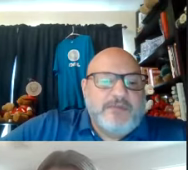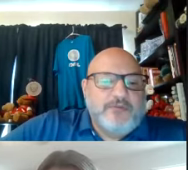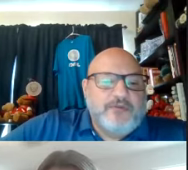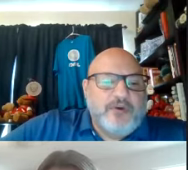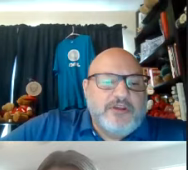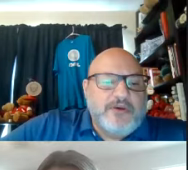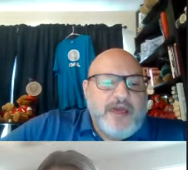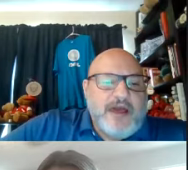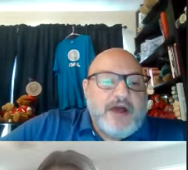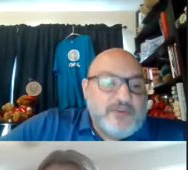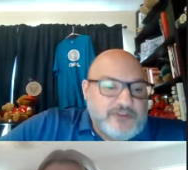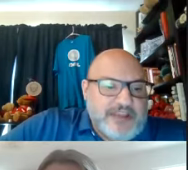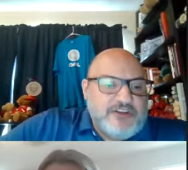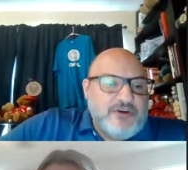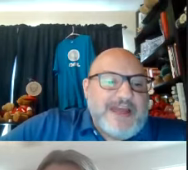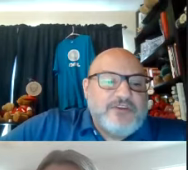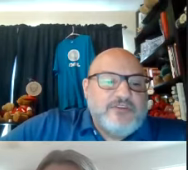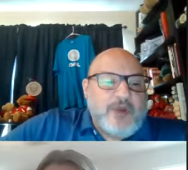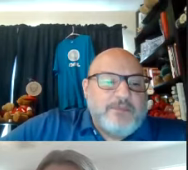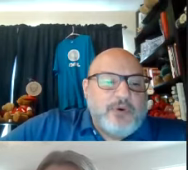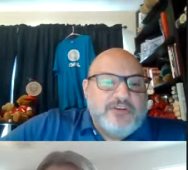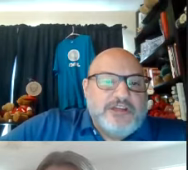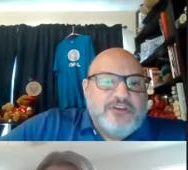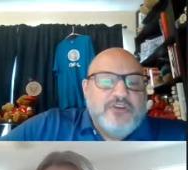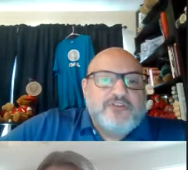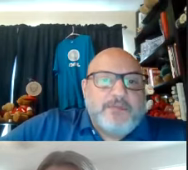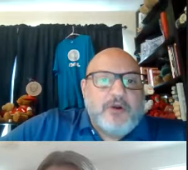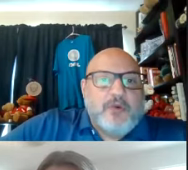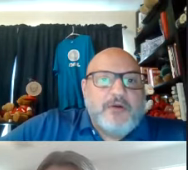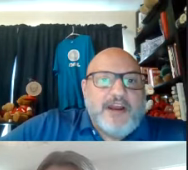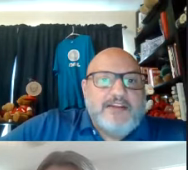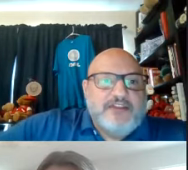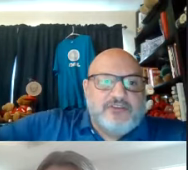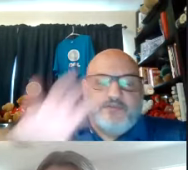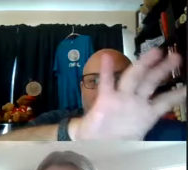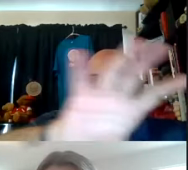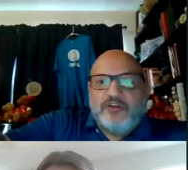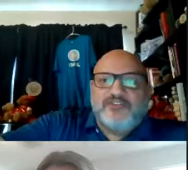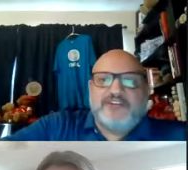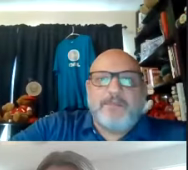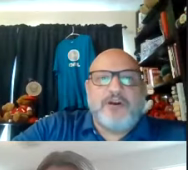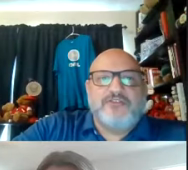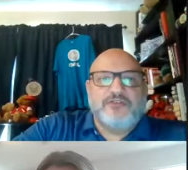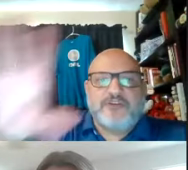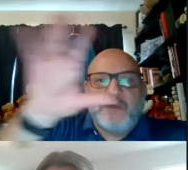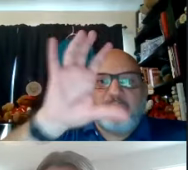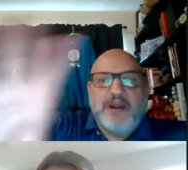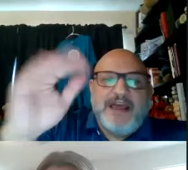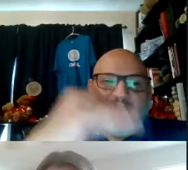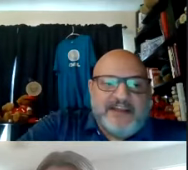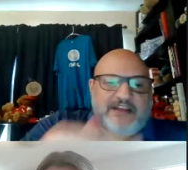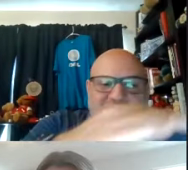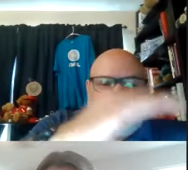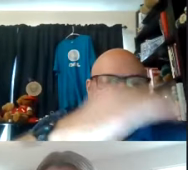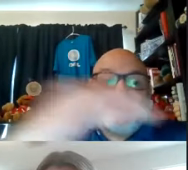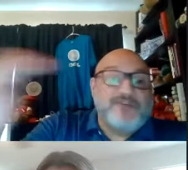way is comfortable for you. Well, so again, you don't have to use the whiteboard. You can use the part where you're writing the answers. If you want to use the top part as your scratch paper,